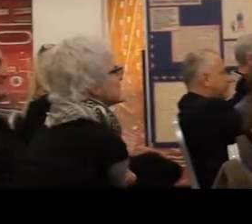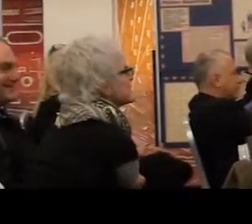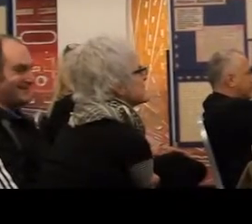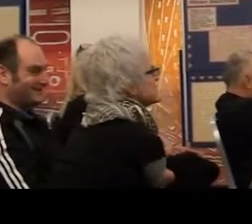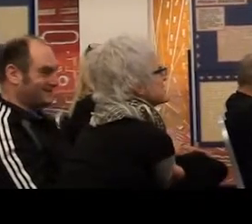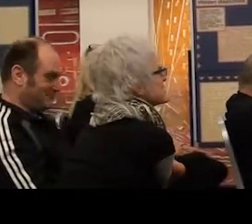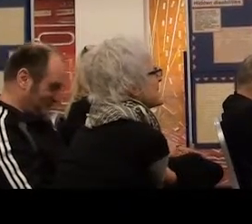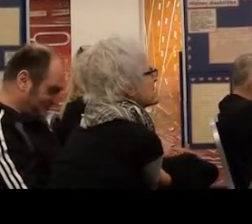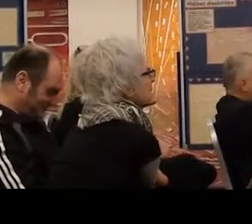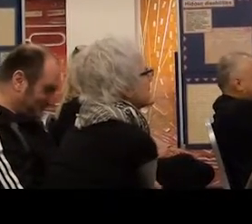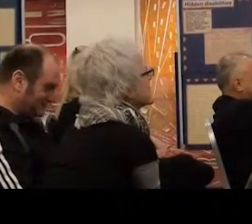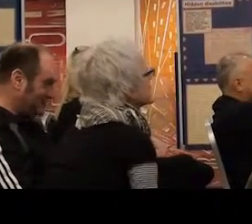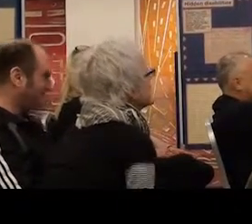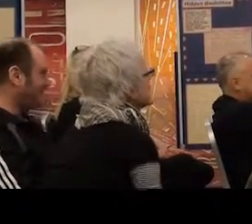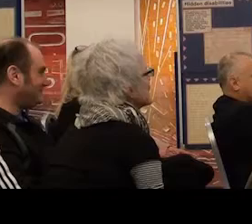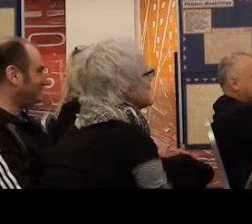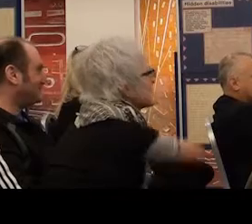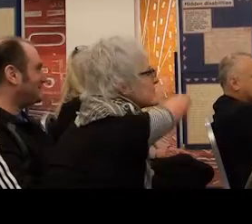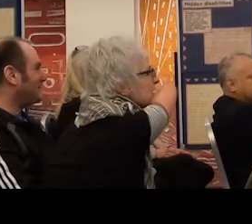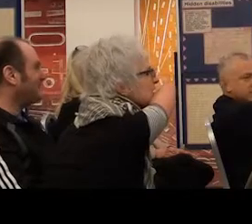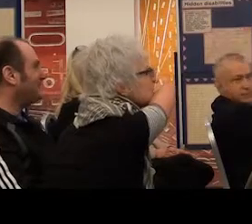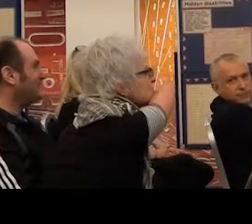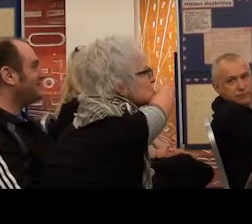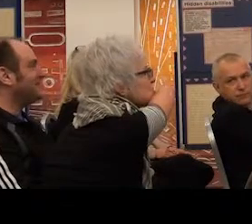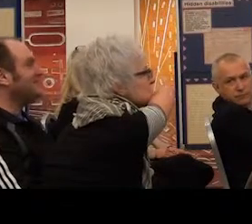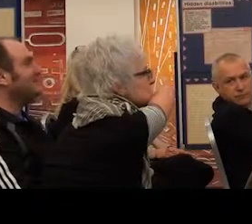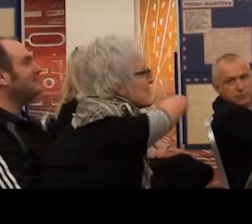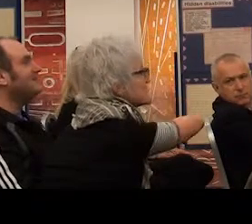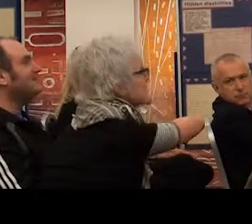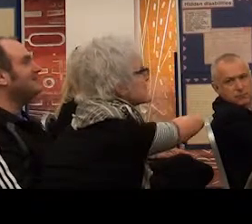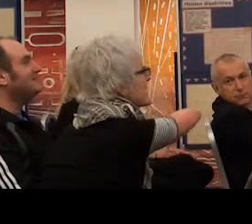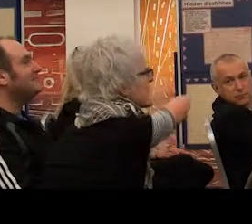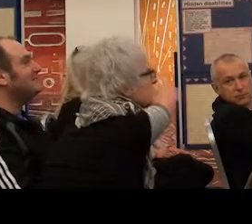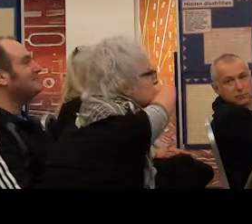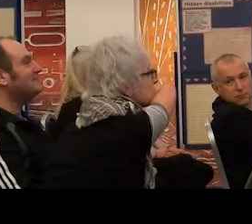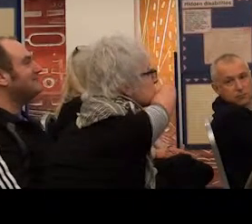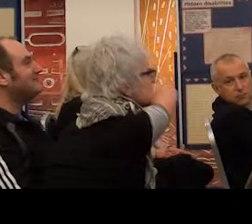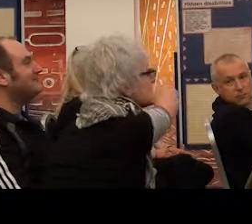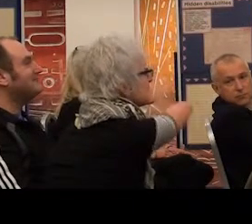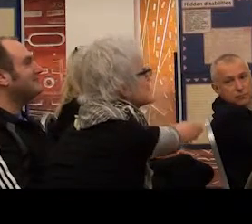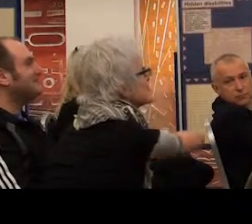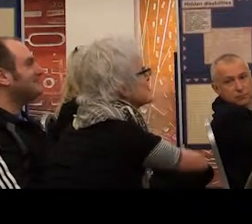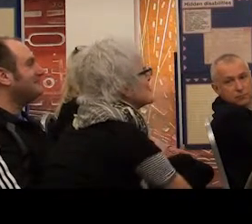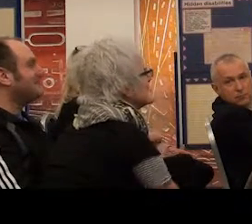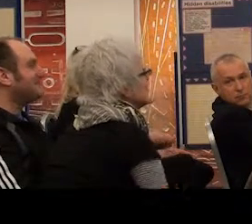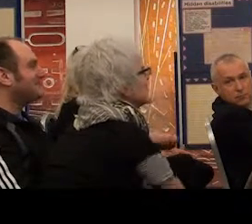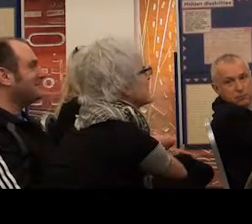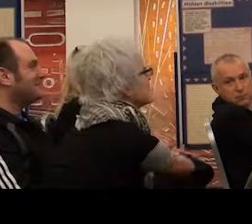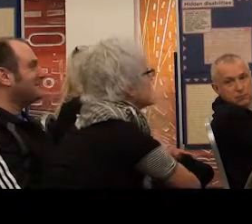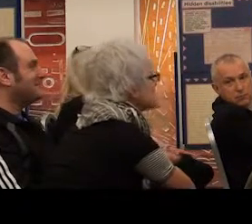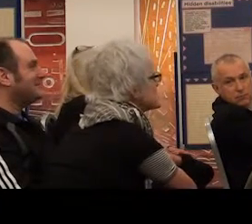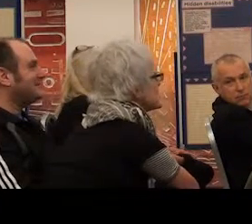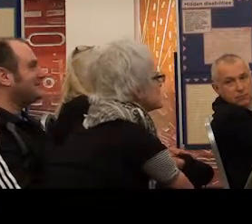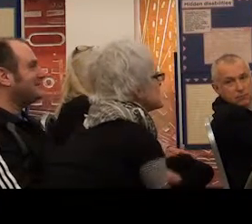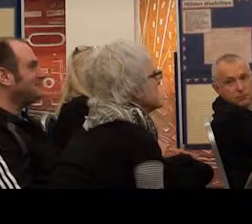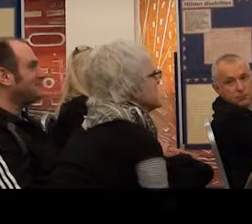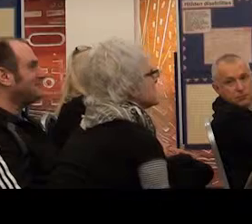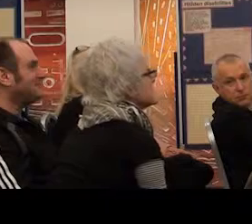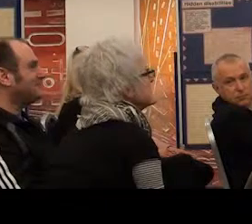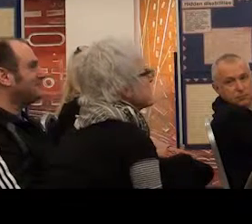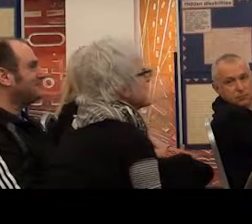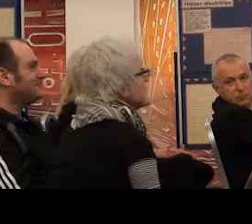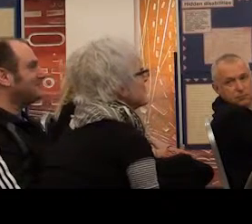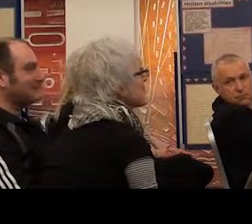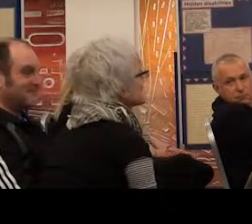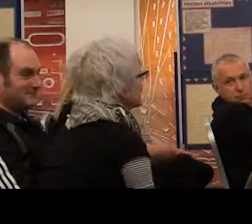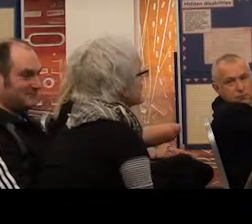from the Alliance for Inclusive Education. Whenever I go to schools, I always ask about what the school does to support the building of relationships